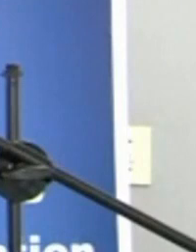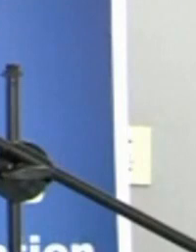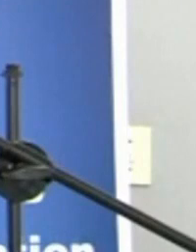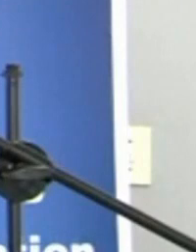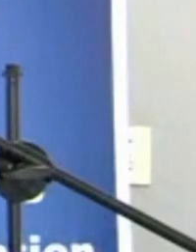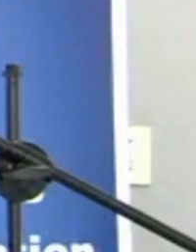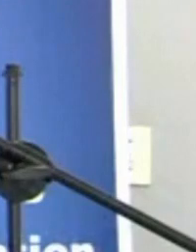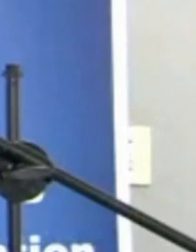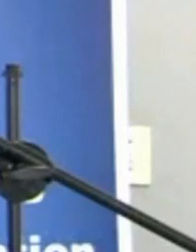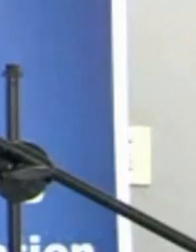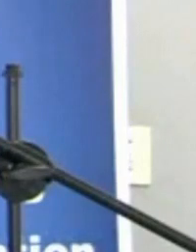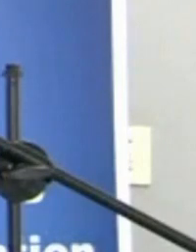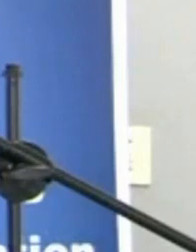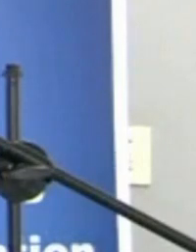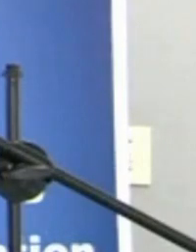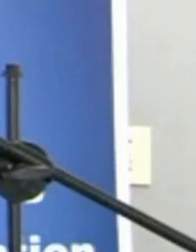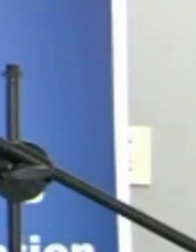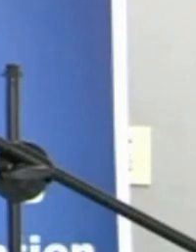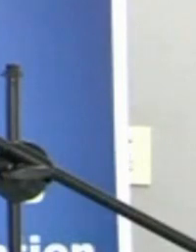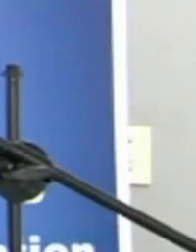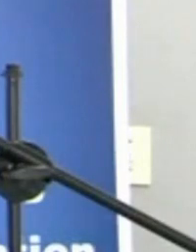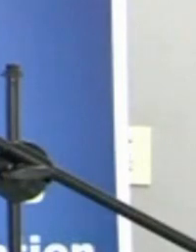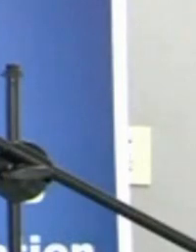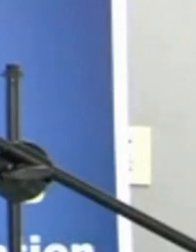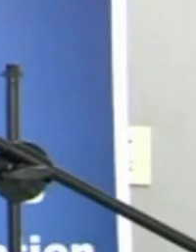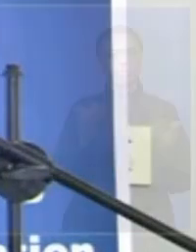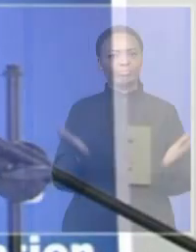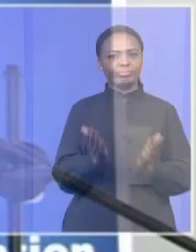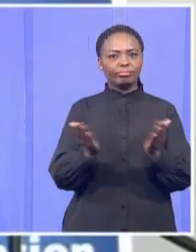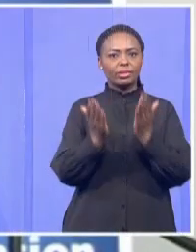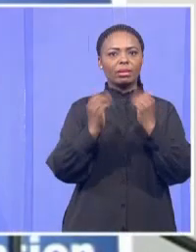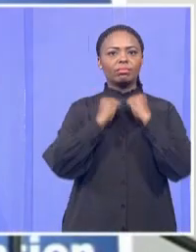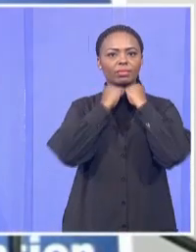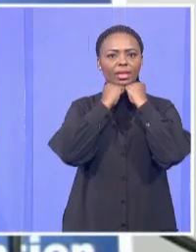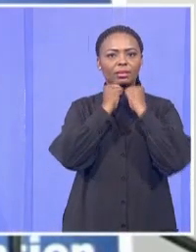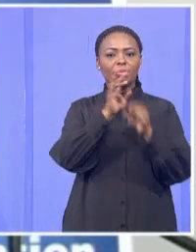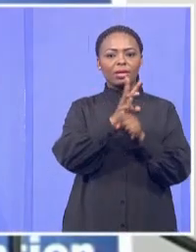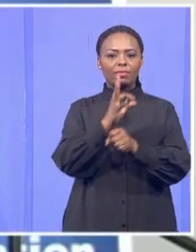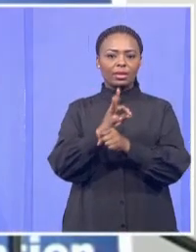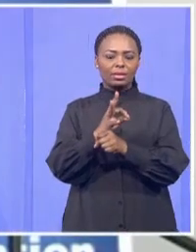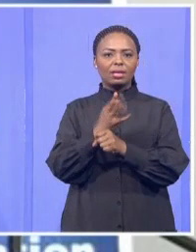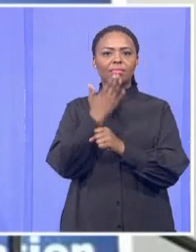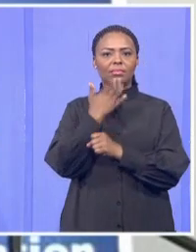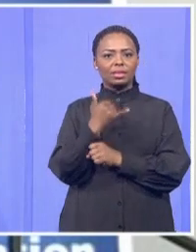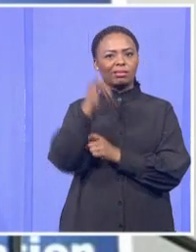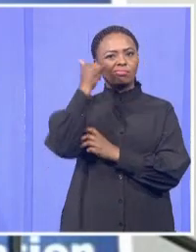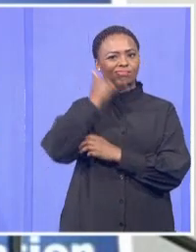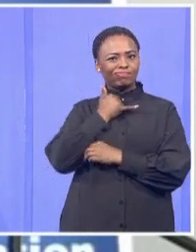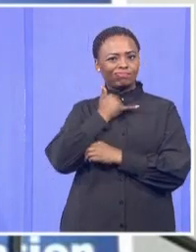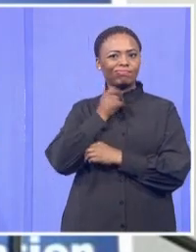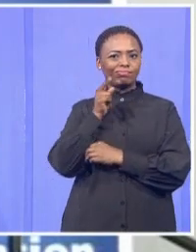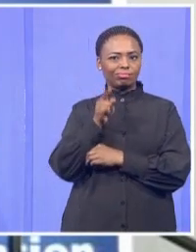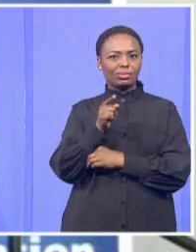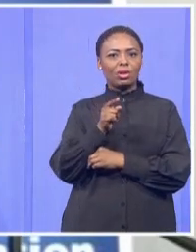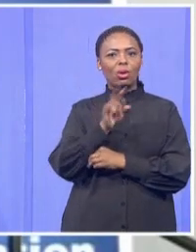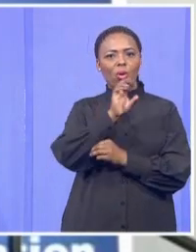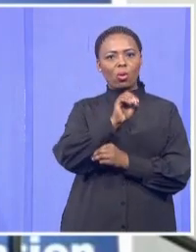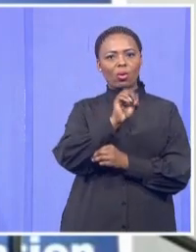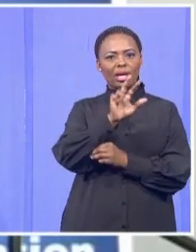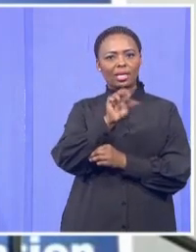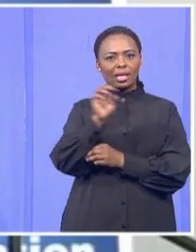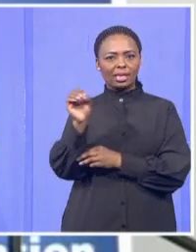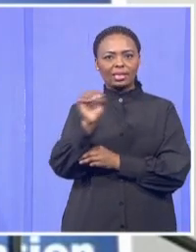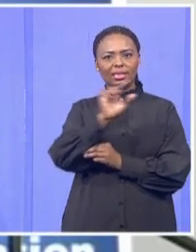not. We also encourage parents to call our toll-free number 0800